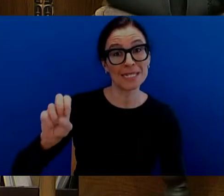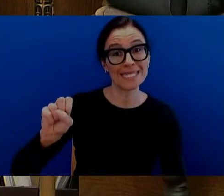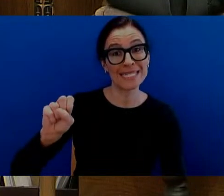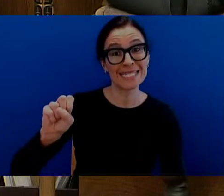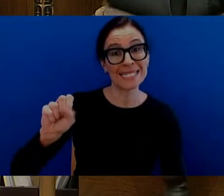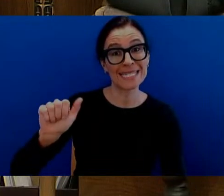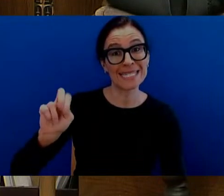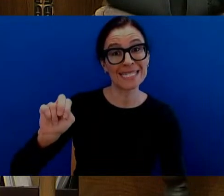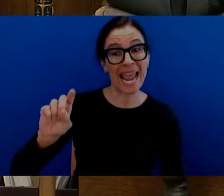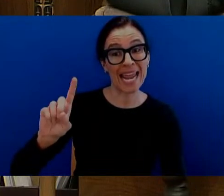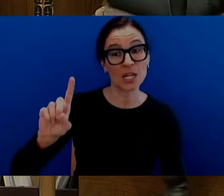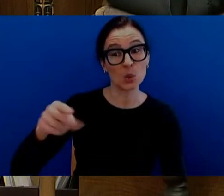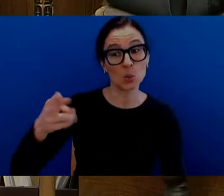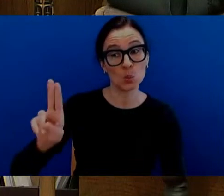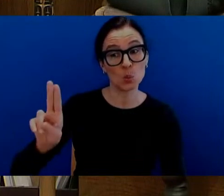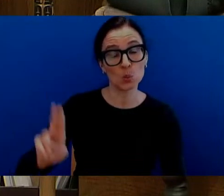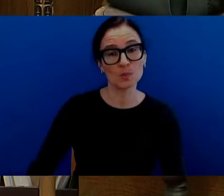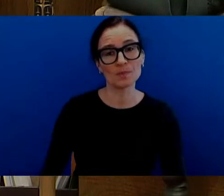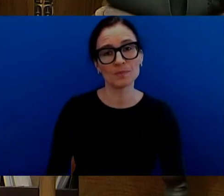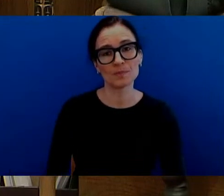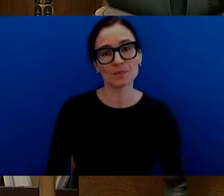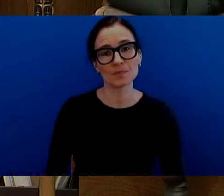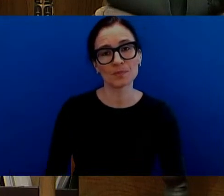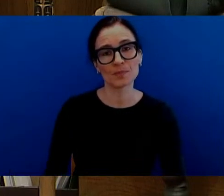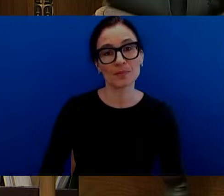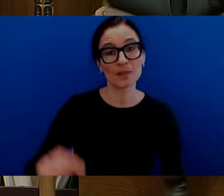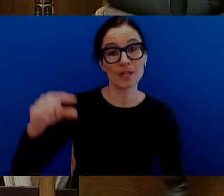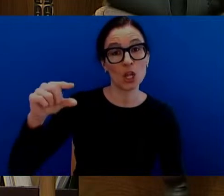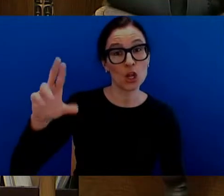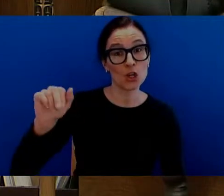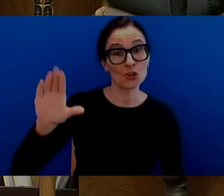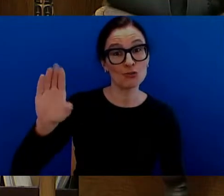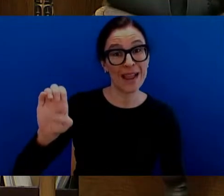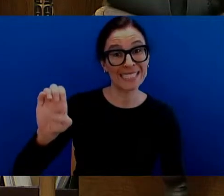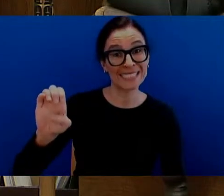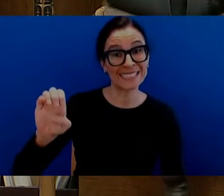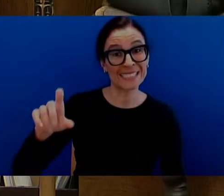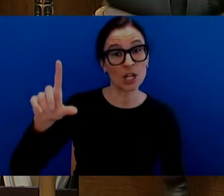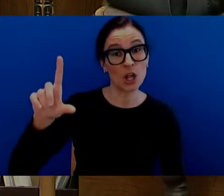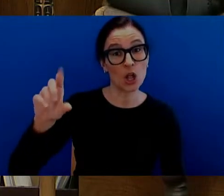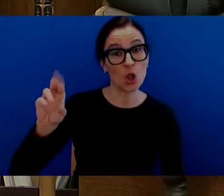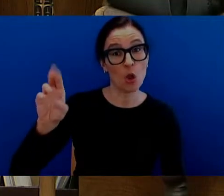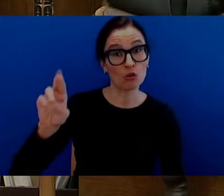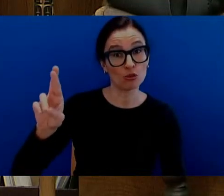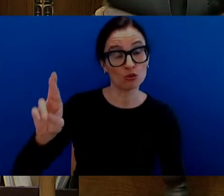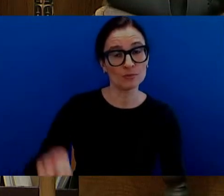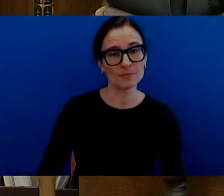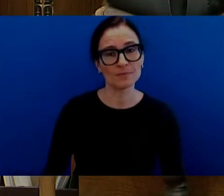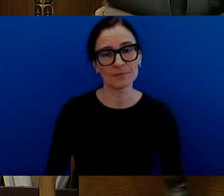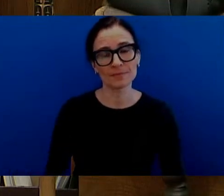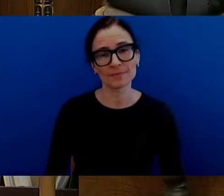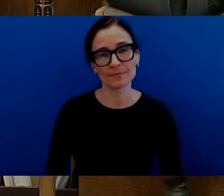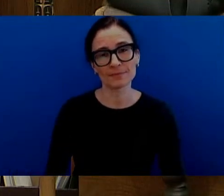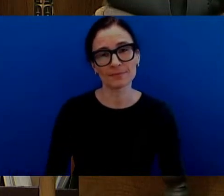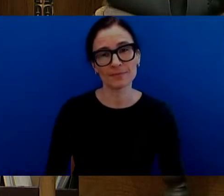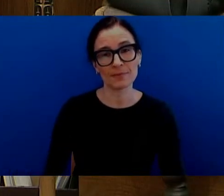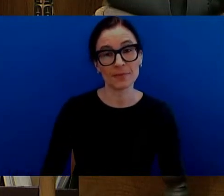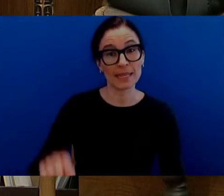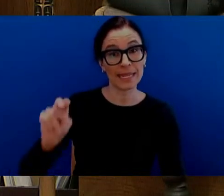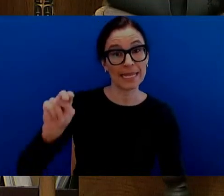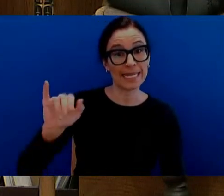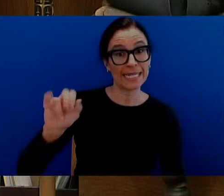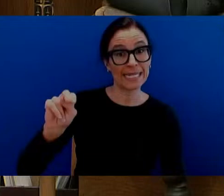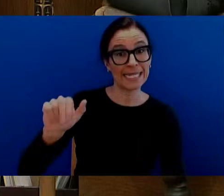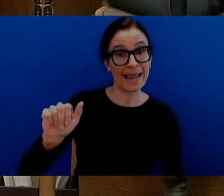Victoria Swan Lake, Nina Krieger, BC NDP. West Kelowna Peachland, Macklin McCall, Conservative Party of